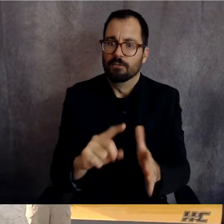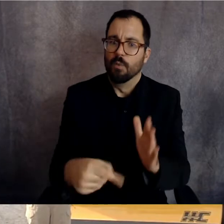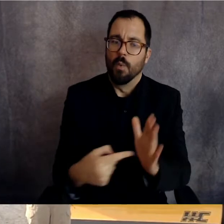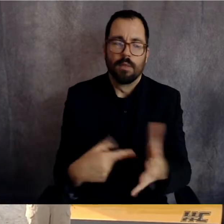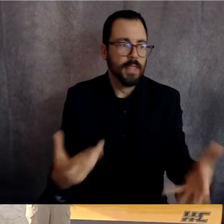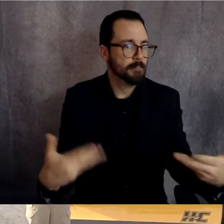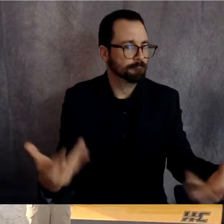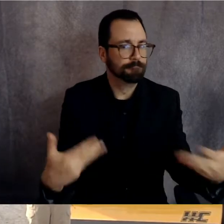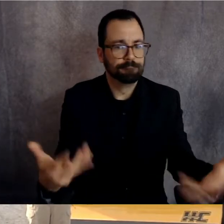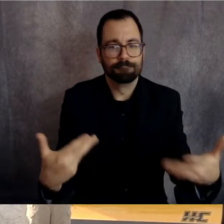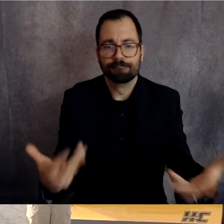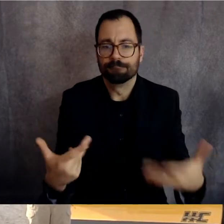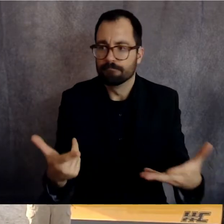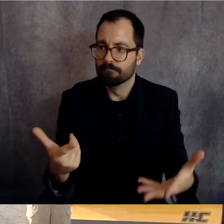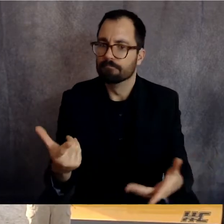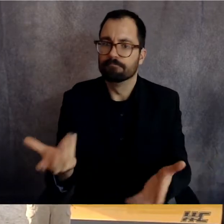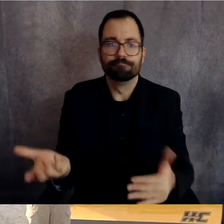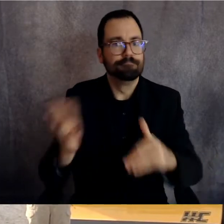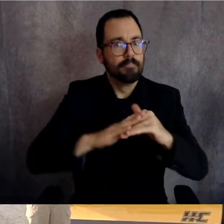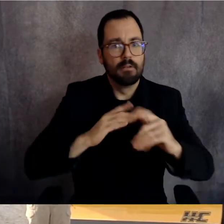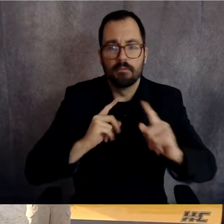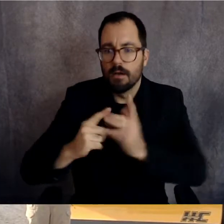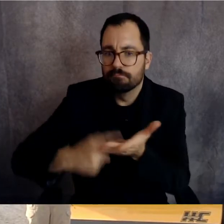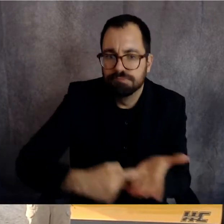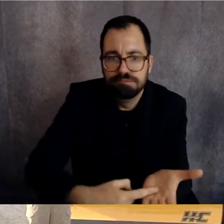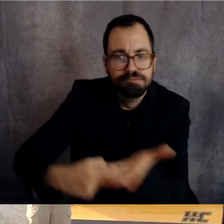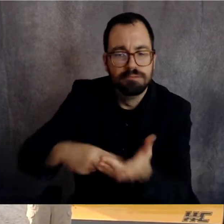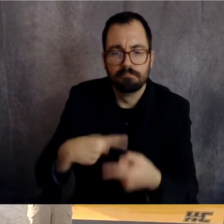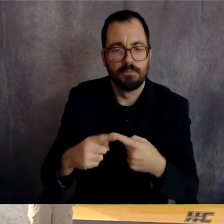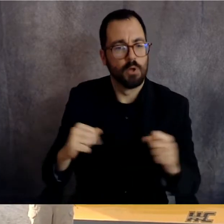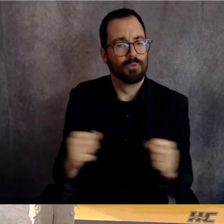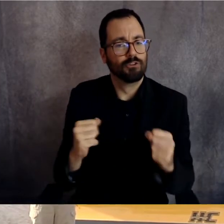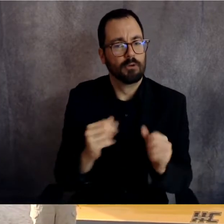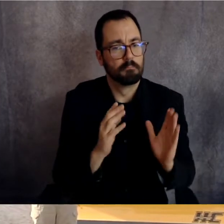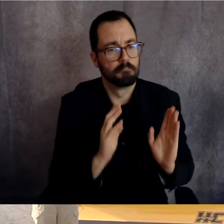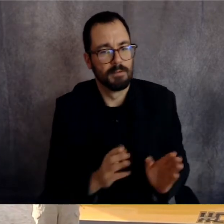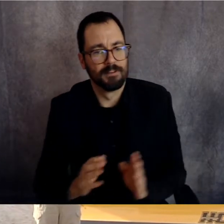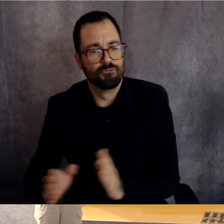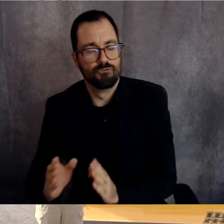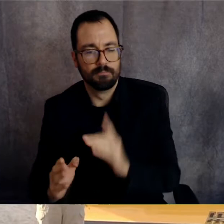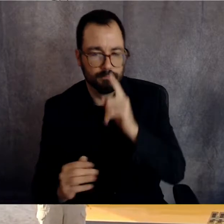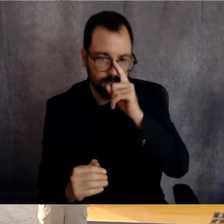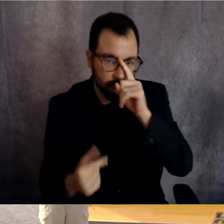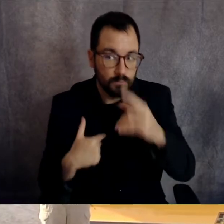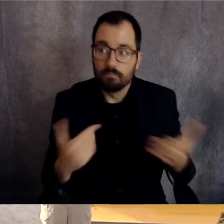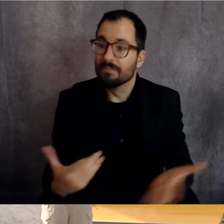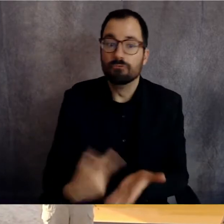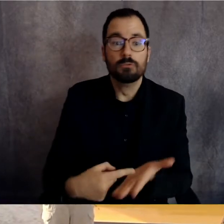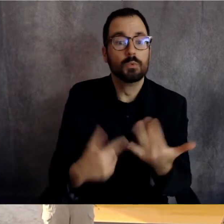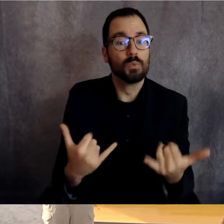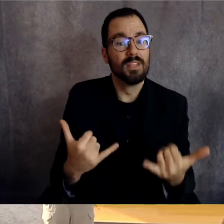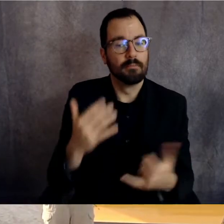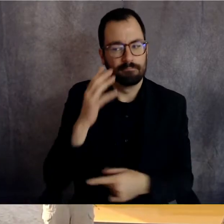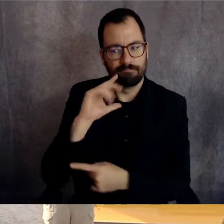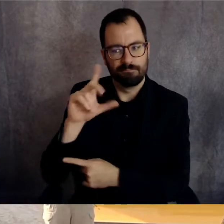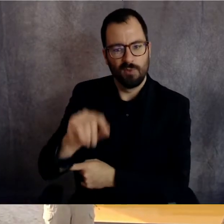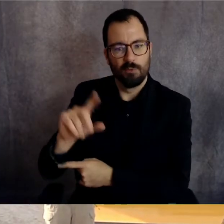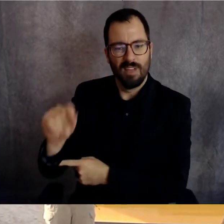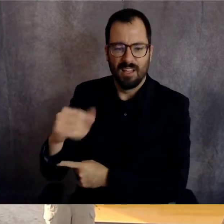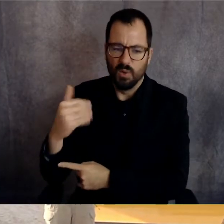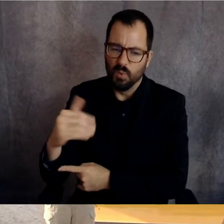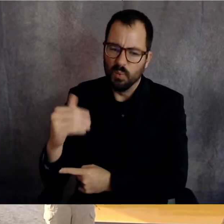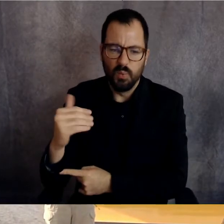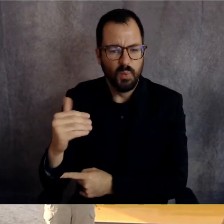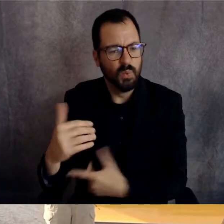the talk about conversation about winter preparedness, and that's what we're here to talk about today. The theme of 2020 is facing challenges by